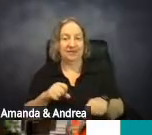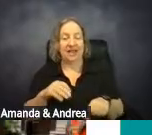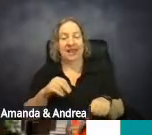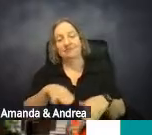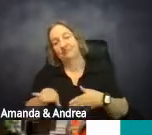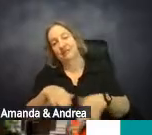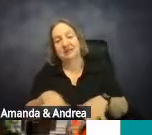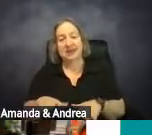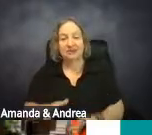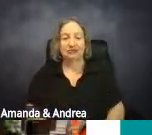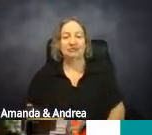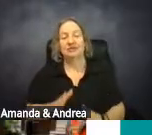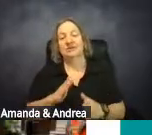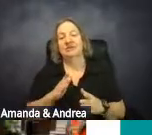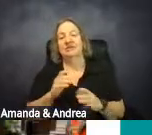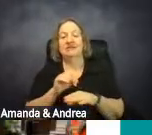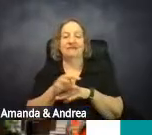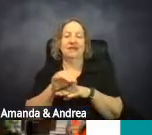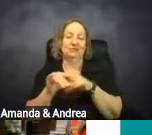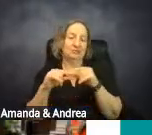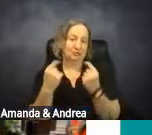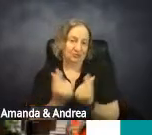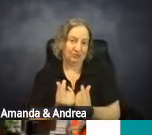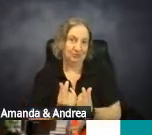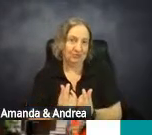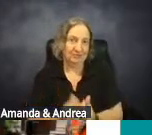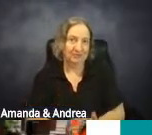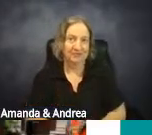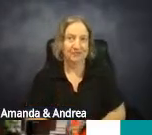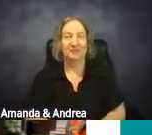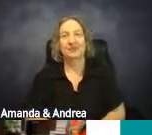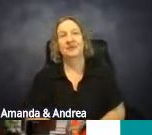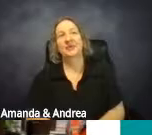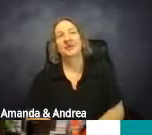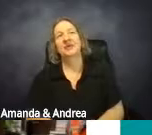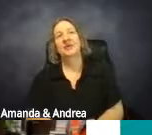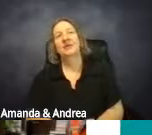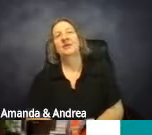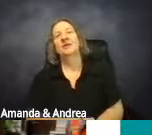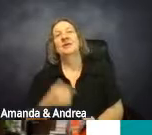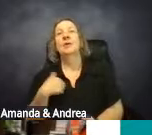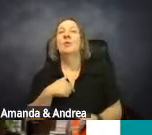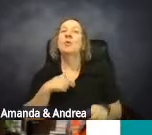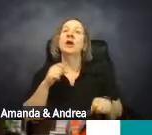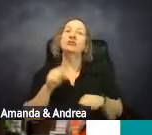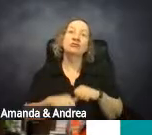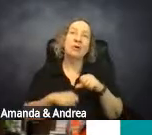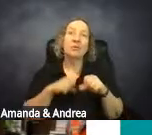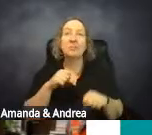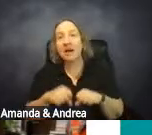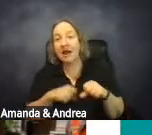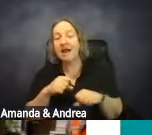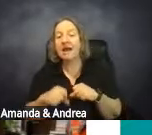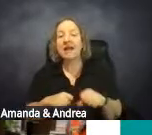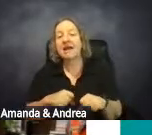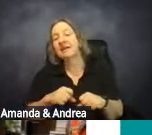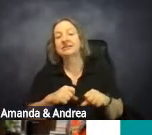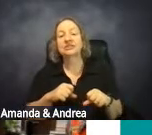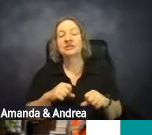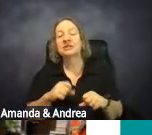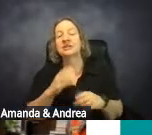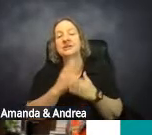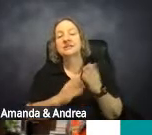Advisory Group, where we actually rode bikes, and some folks rode